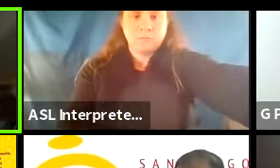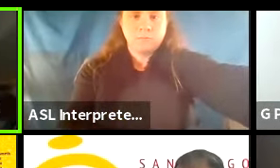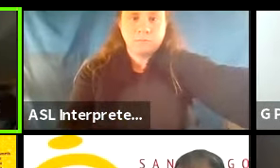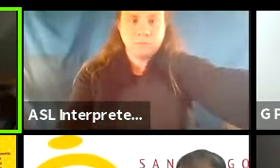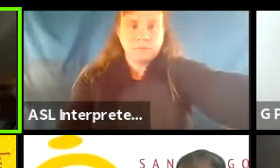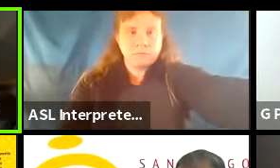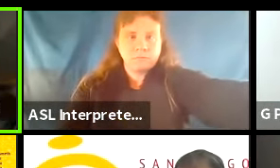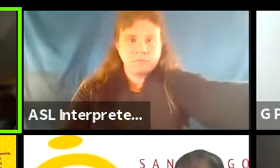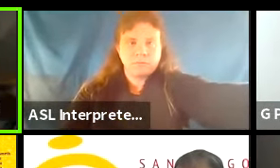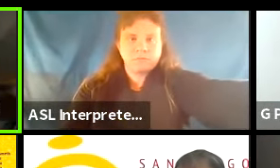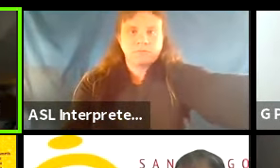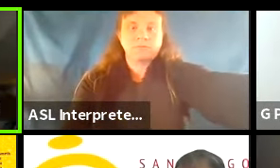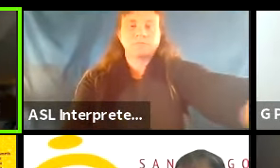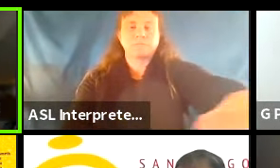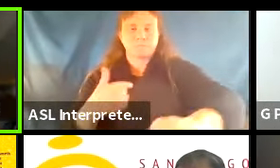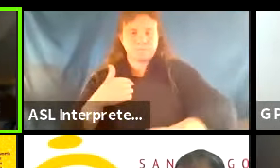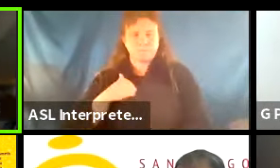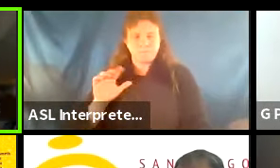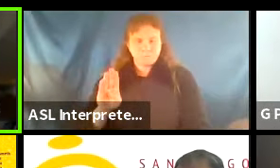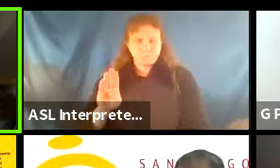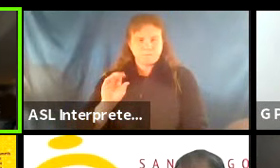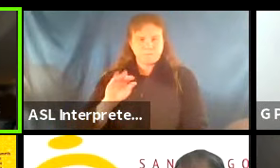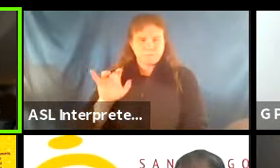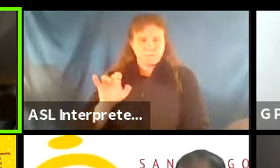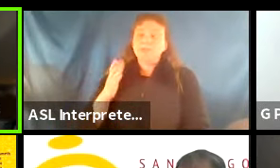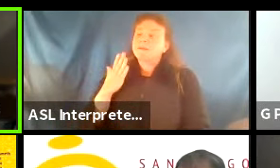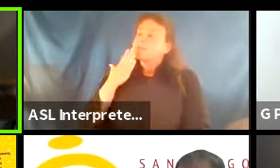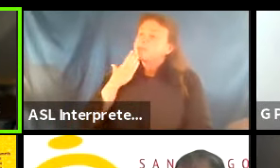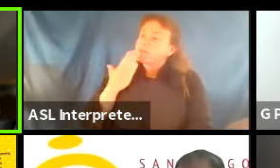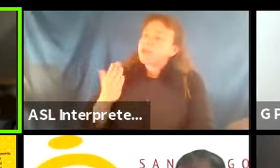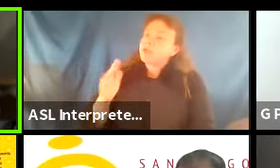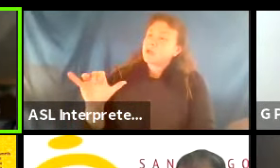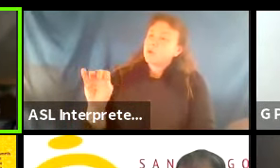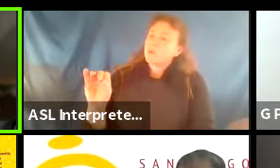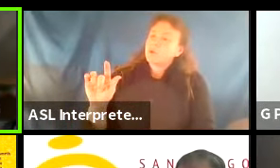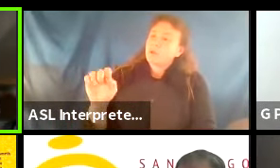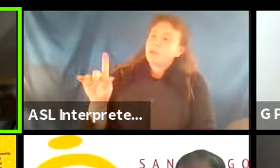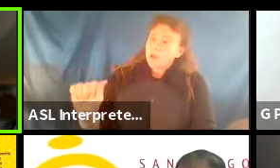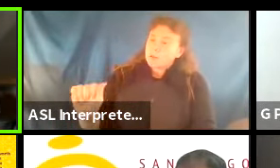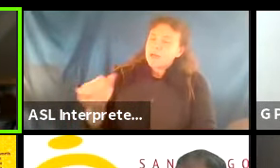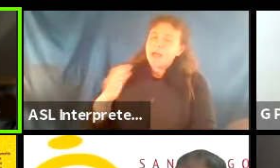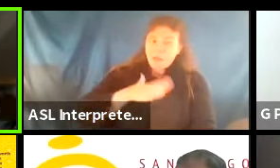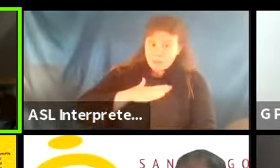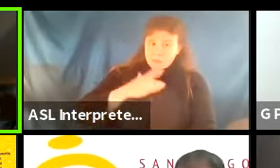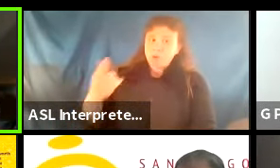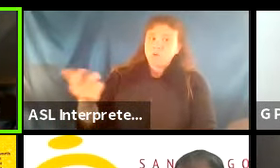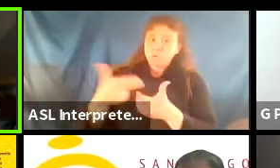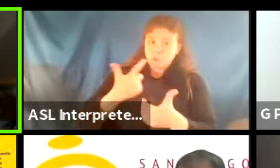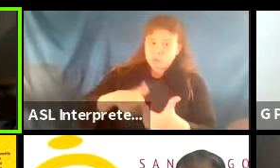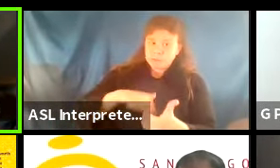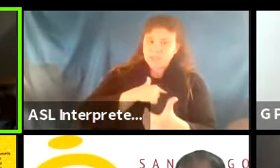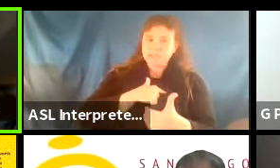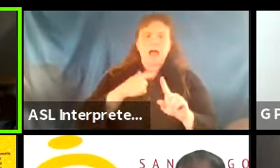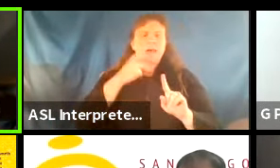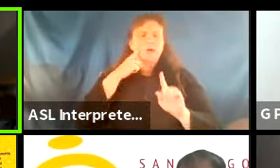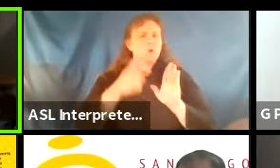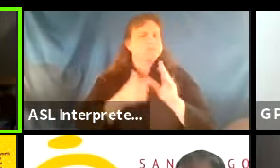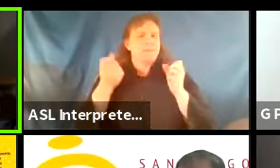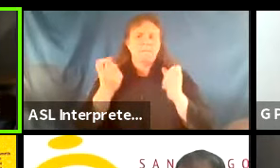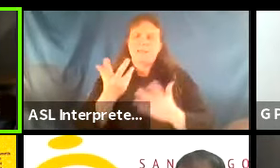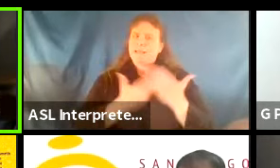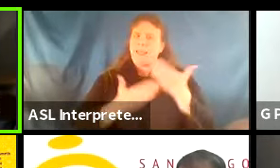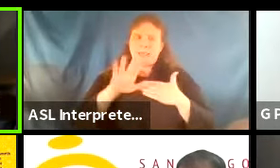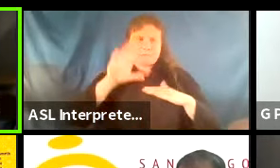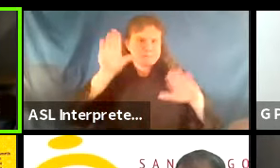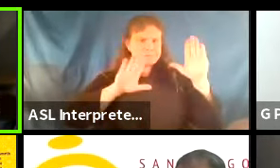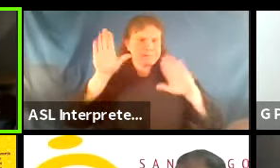Great. Thank you, Yolanda. It's so good to have you here. So I know we have a bunch of hands up. I want to make sure that we start with questions